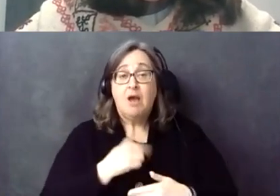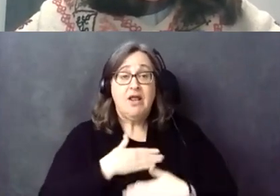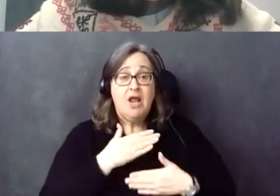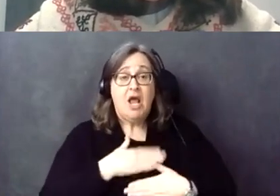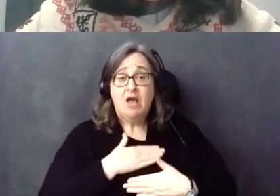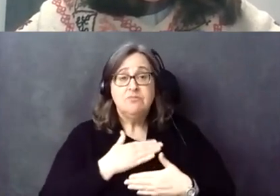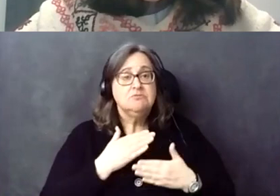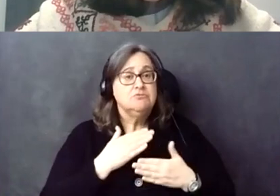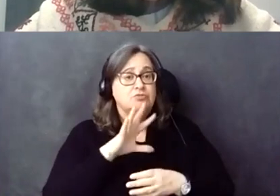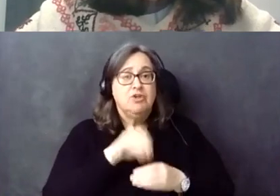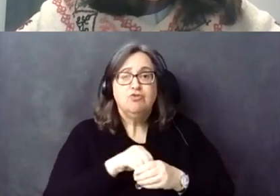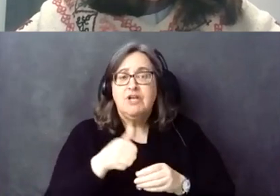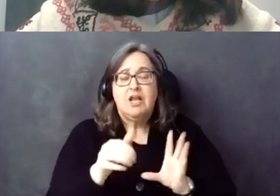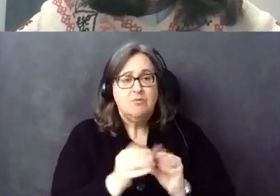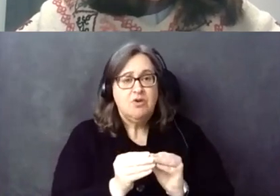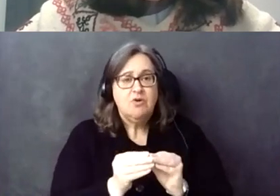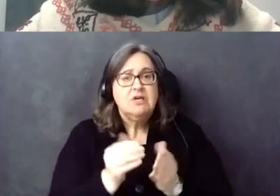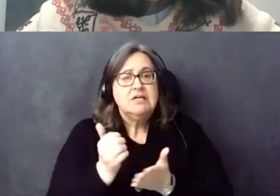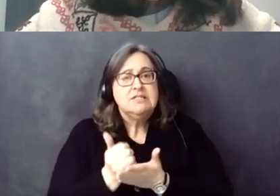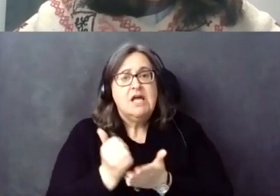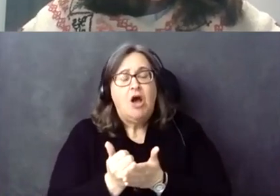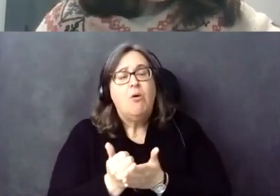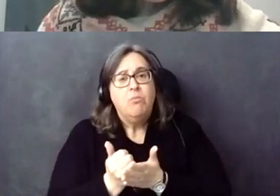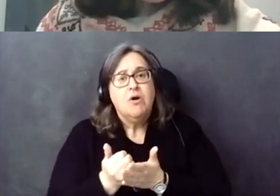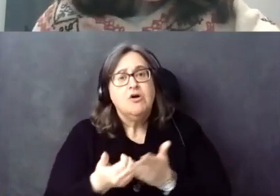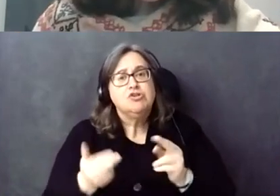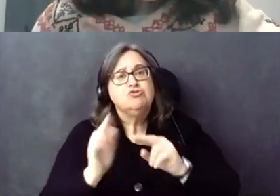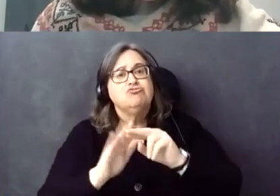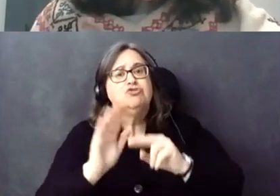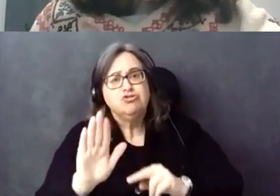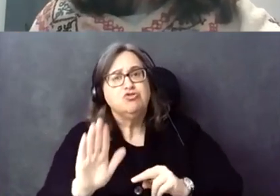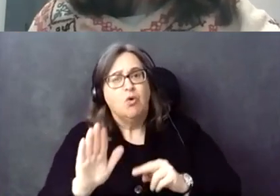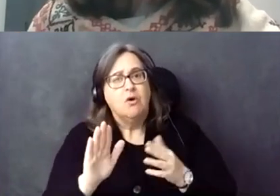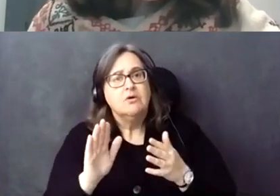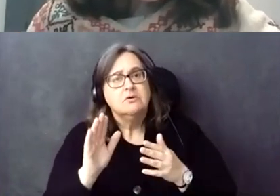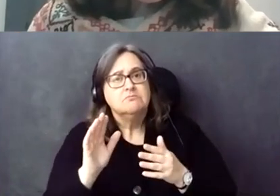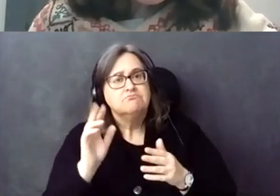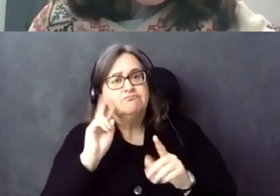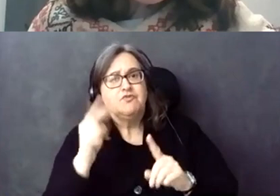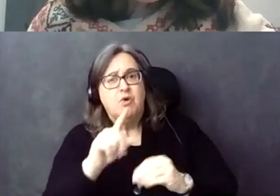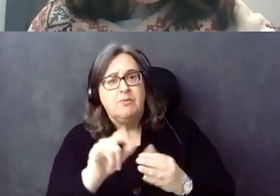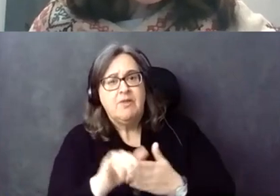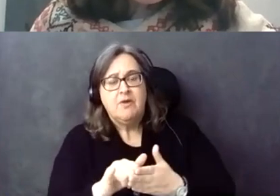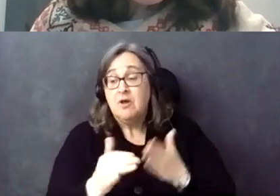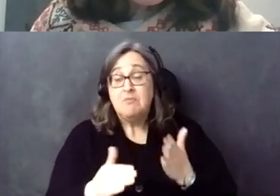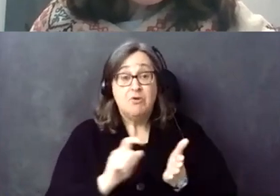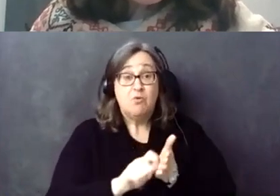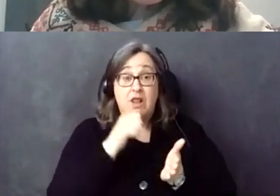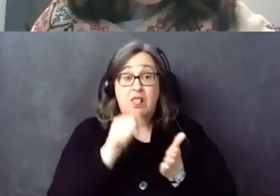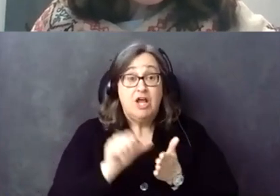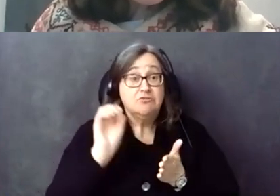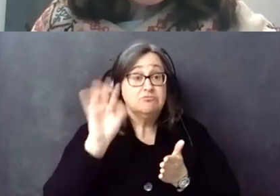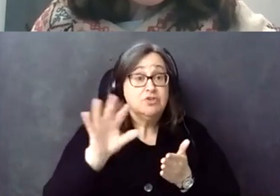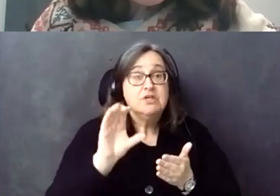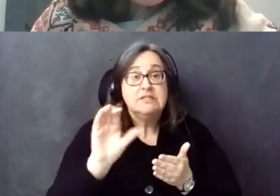any conversations that can help amplify your voice on that. If it's a letter, right, to CTA to do that. If it's, you know, to